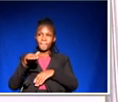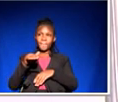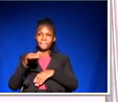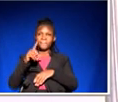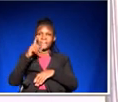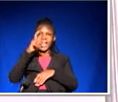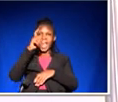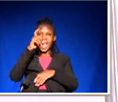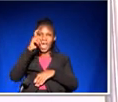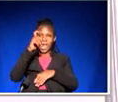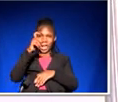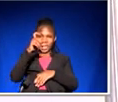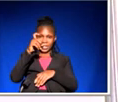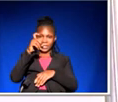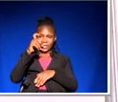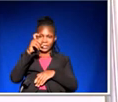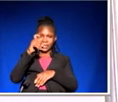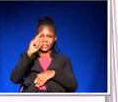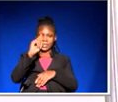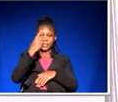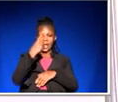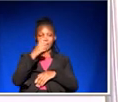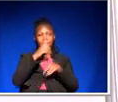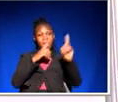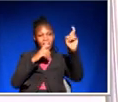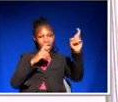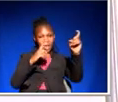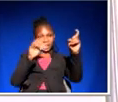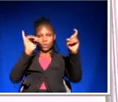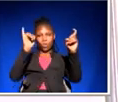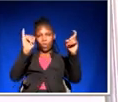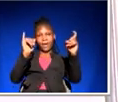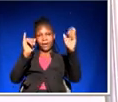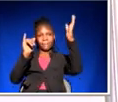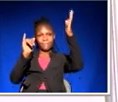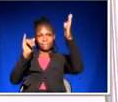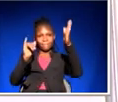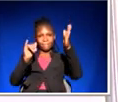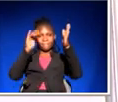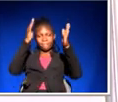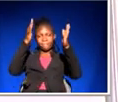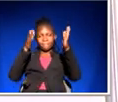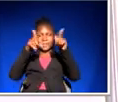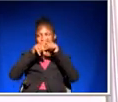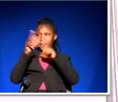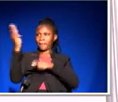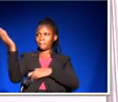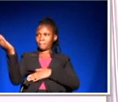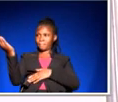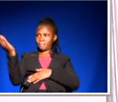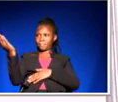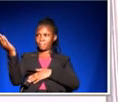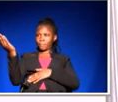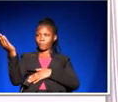x coordinate, and these ones are the y coordinate. So to get